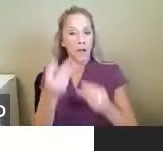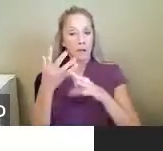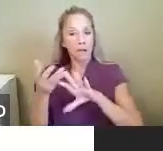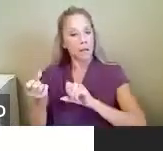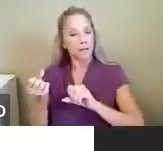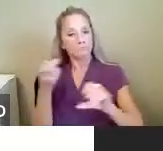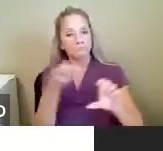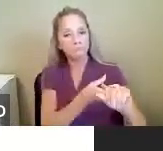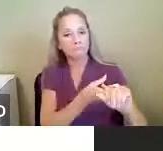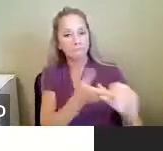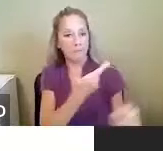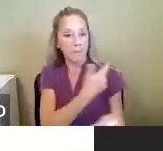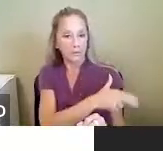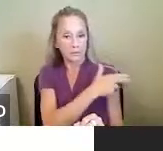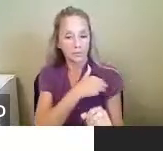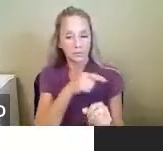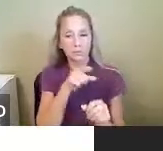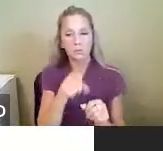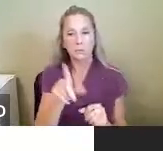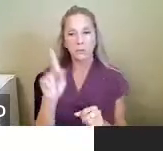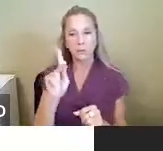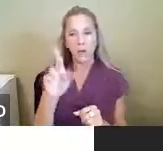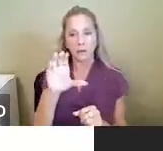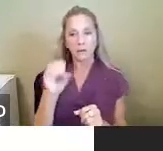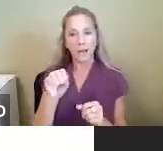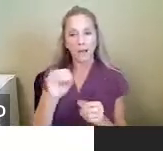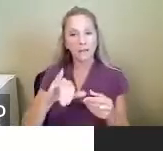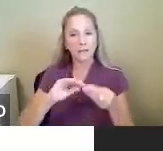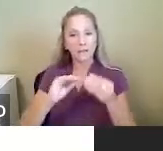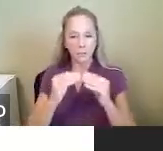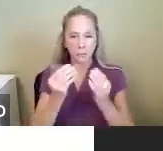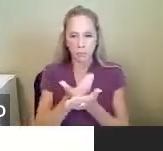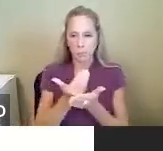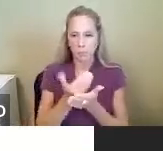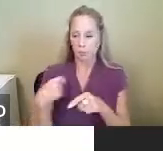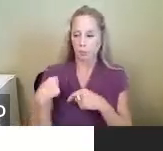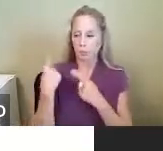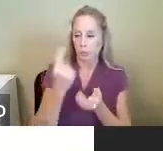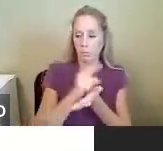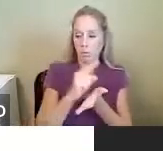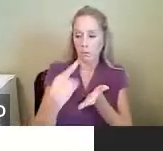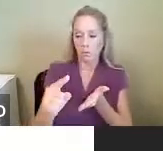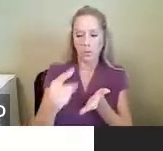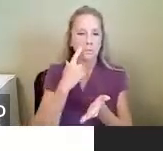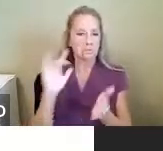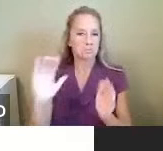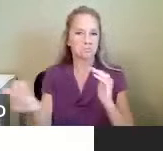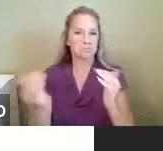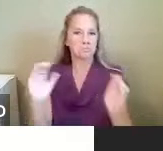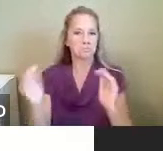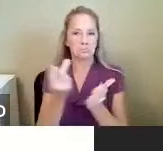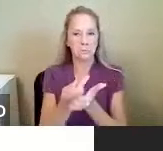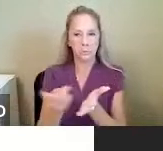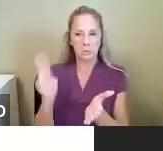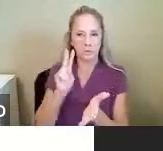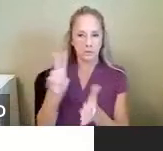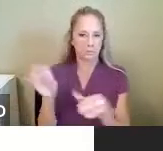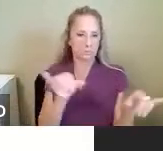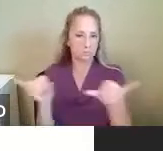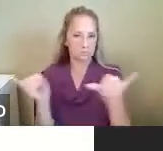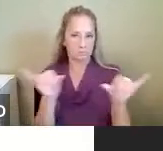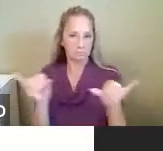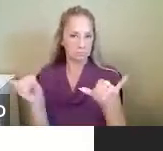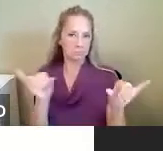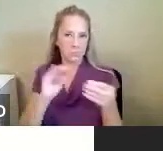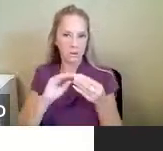that Knox County, these are new hospitalizations. So in the past week, it's very comparable to what it was the week before. You see